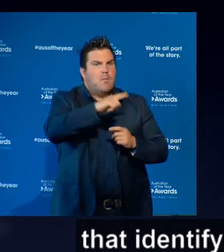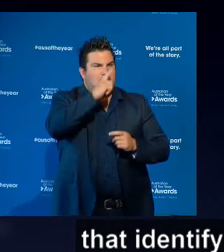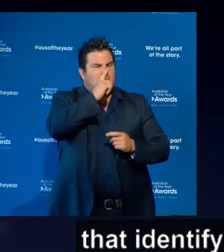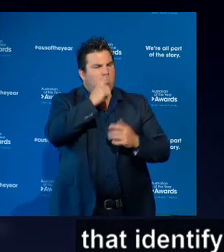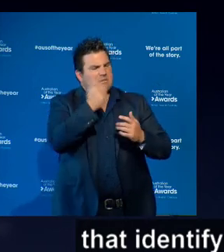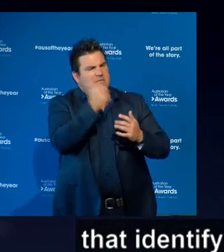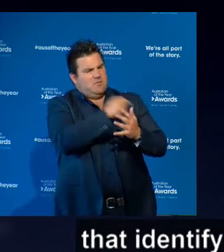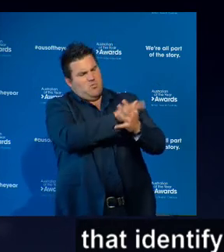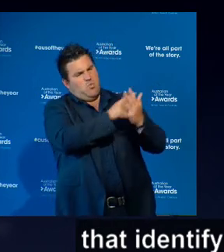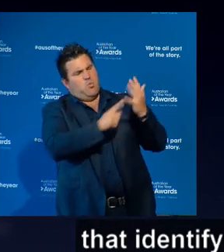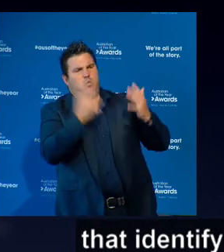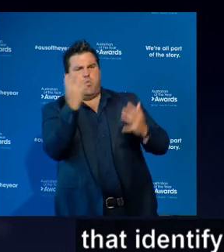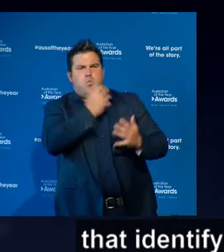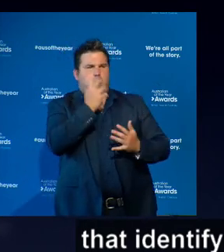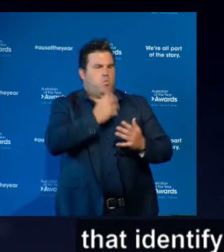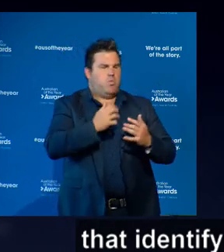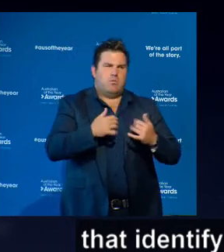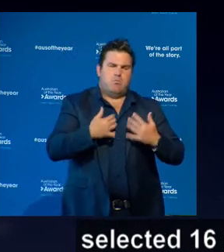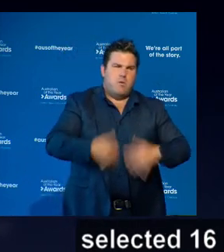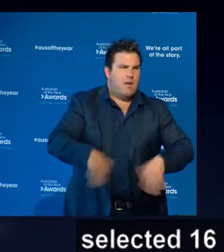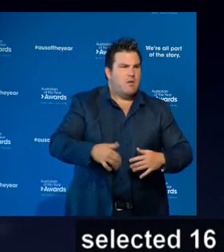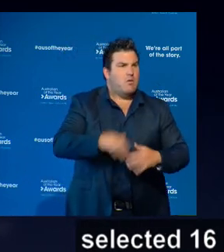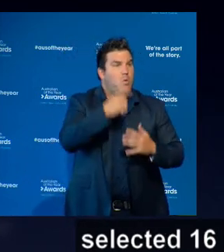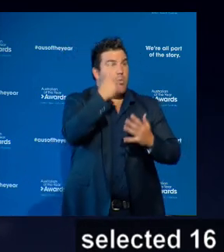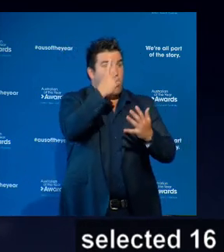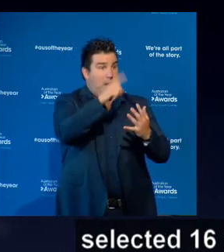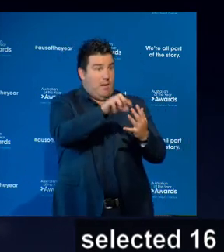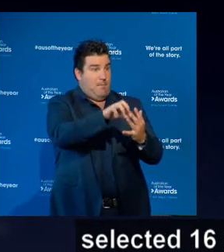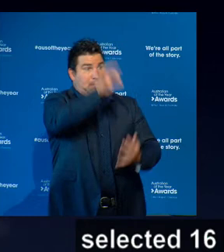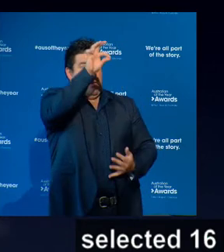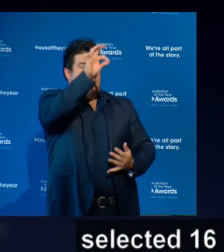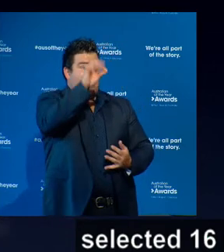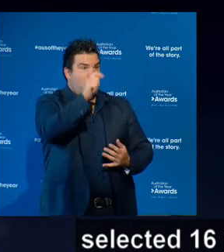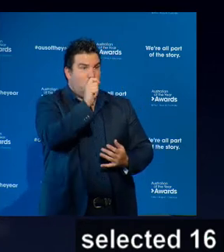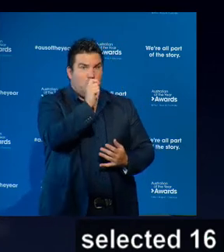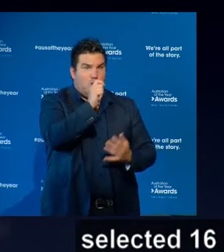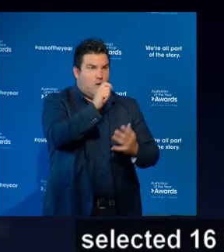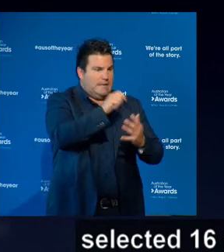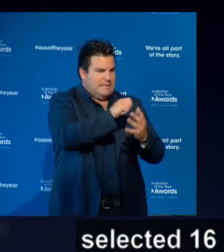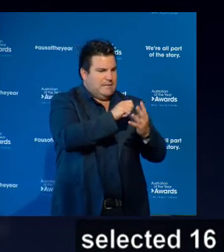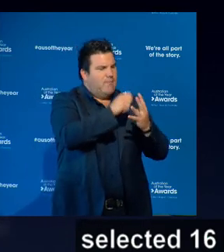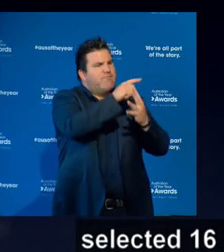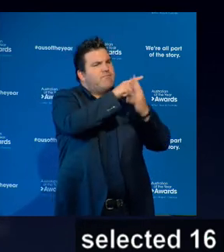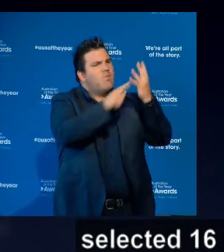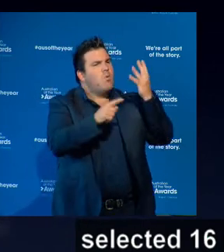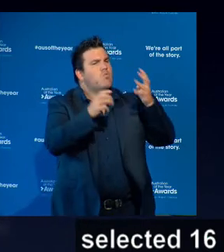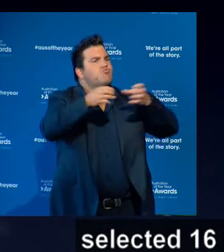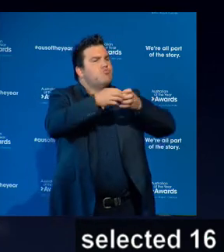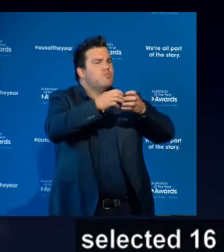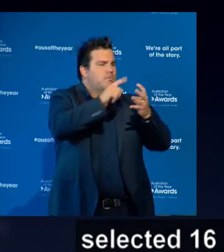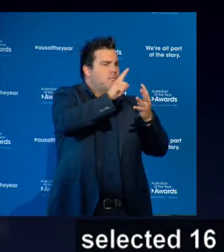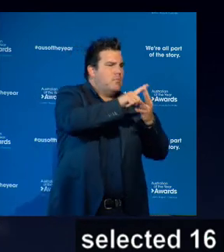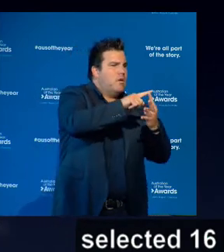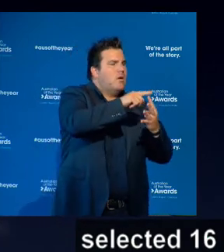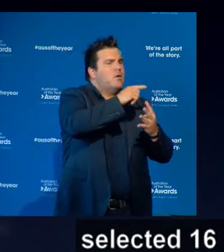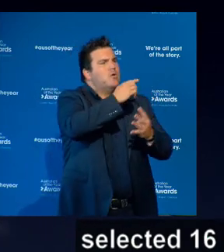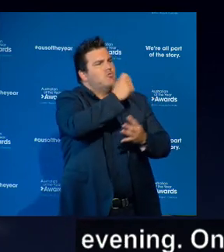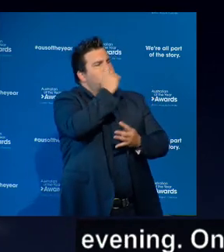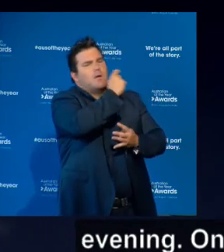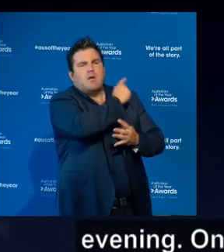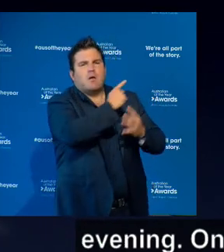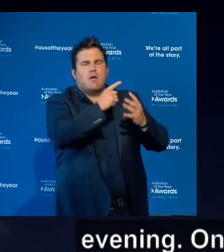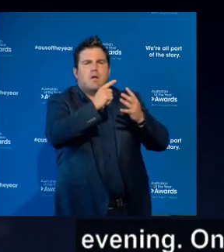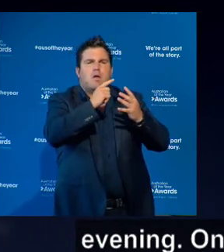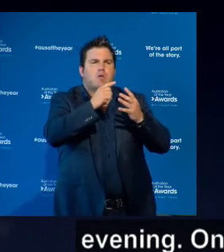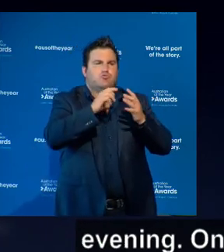evening. One recipient will soon be announced in each category. Those categories are the